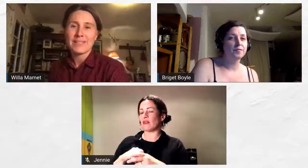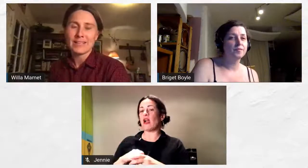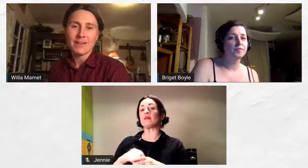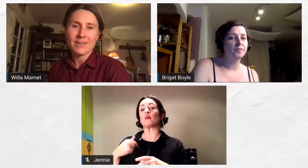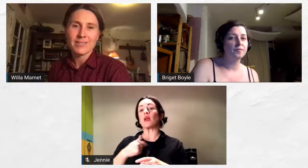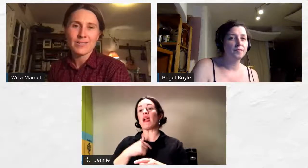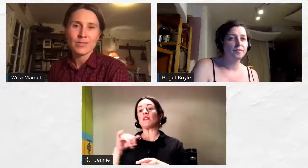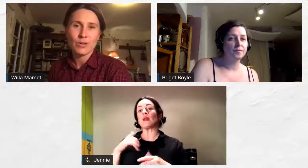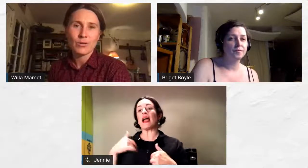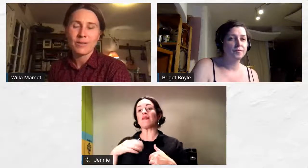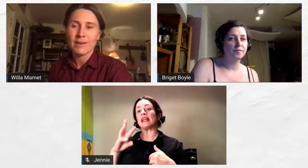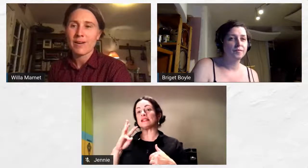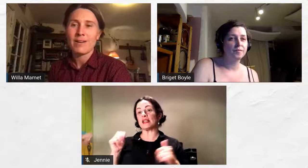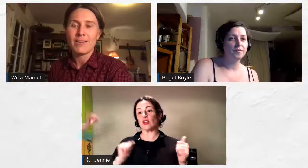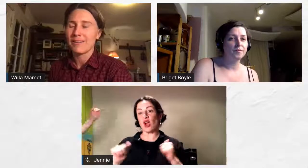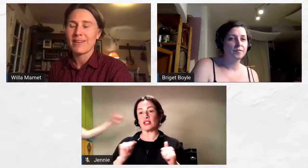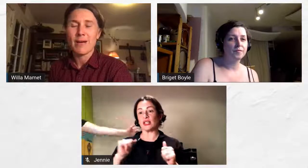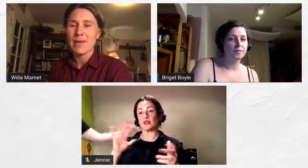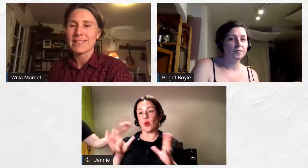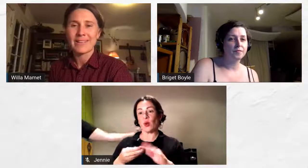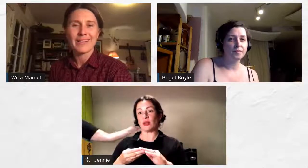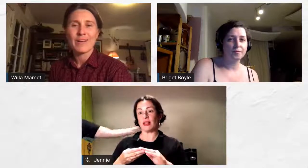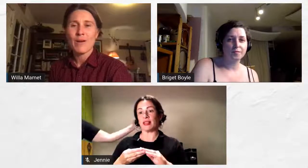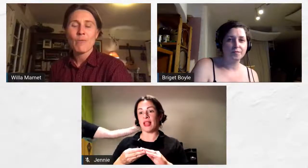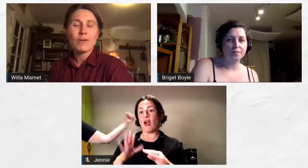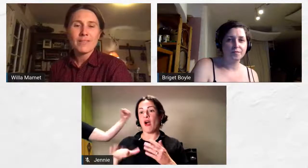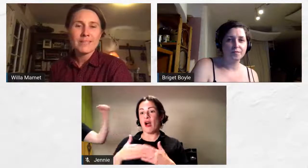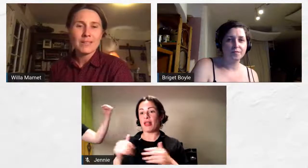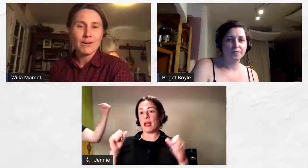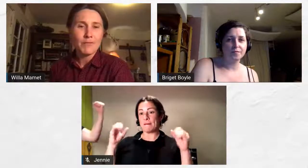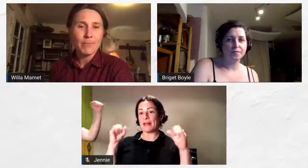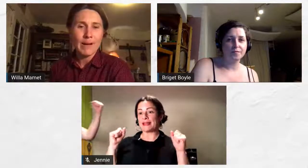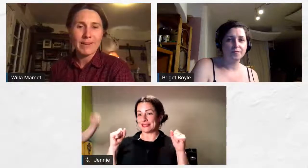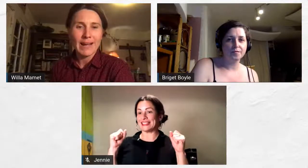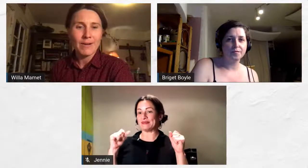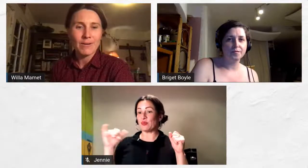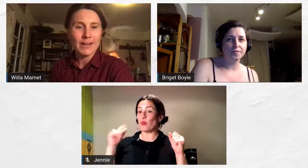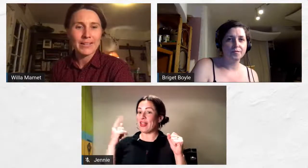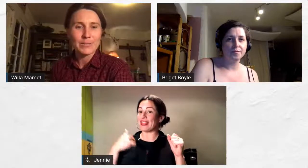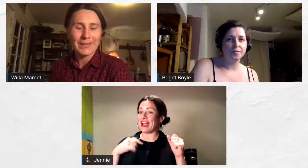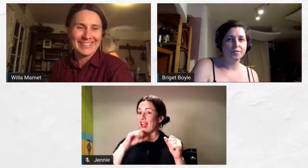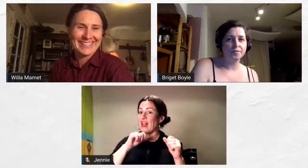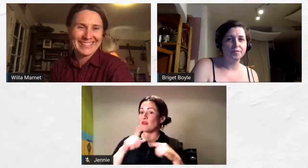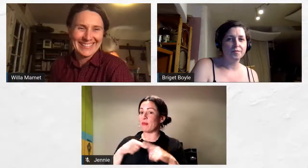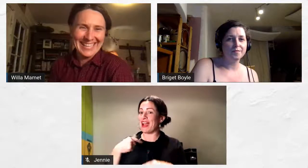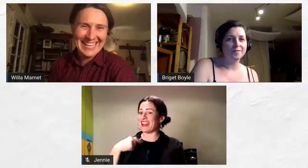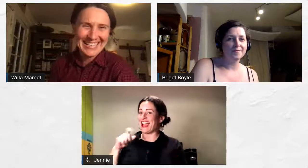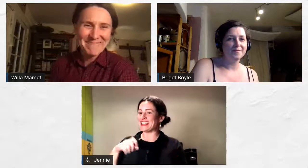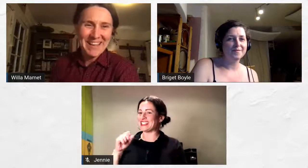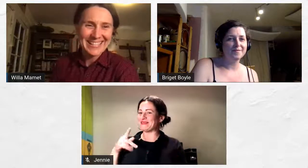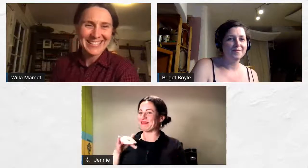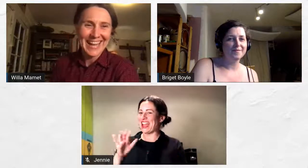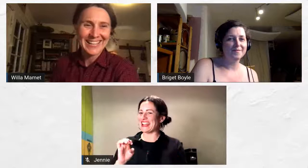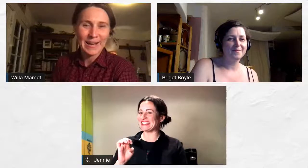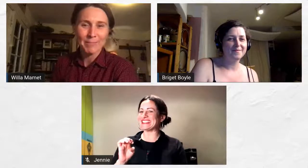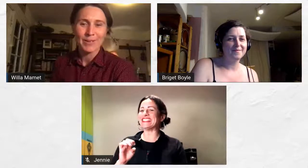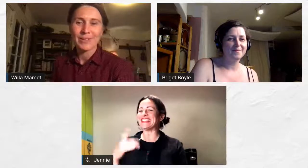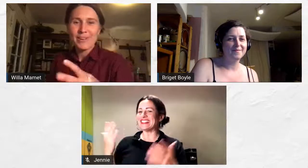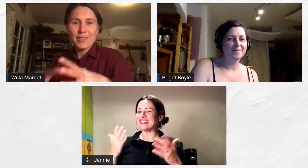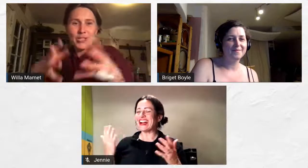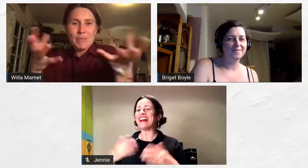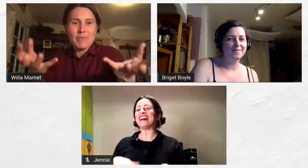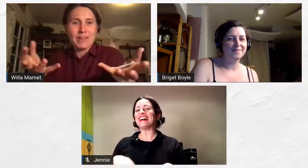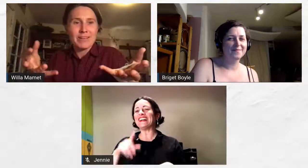have 6 artists total. They're all amazing. One of the things I love about how I Need Space has ended